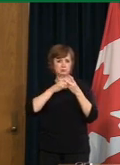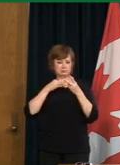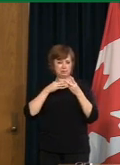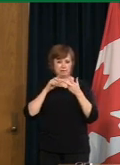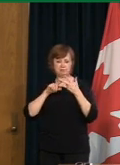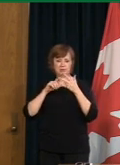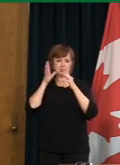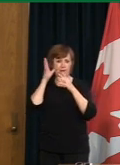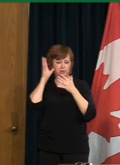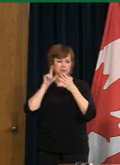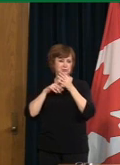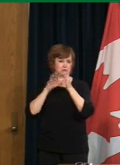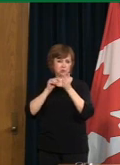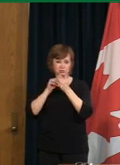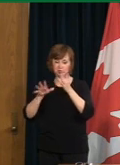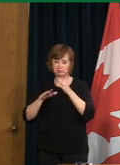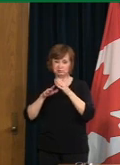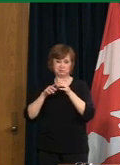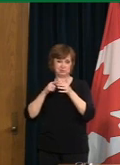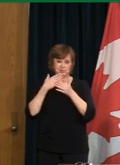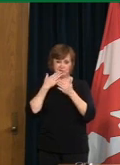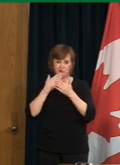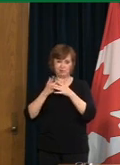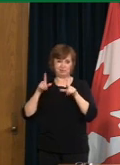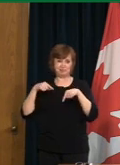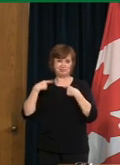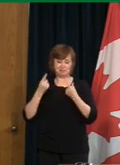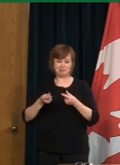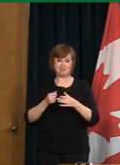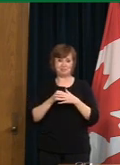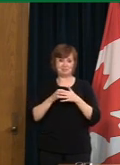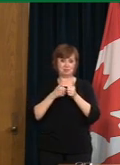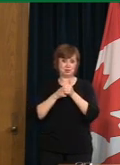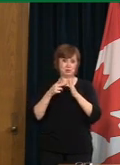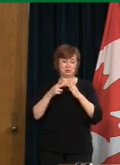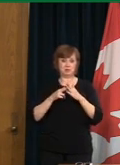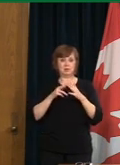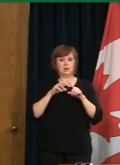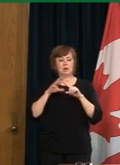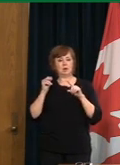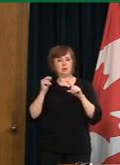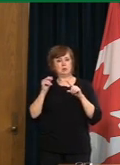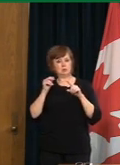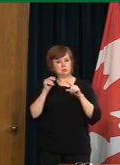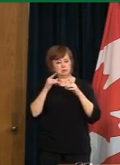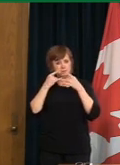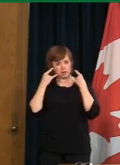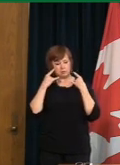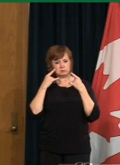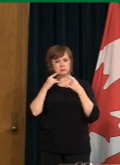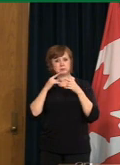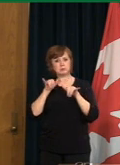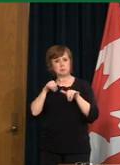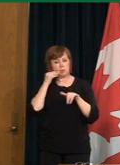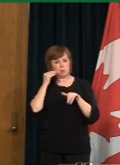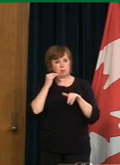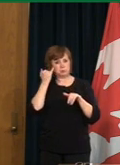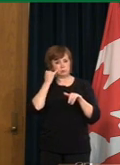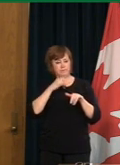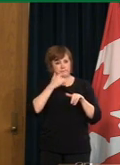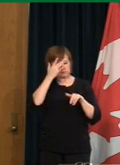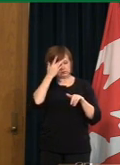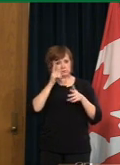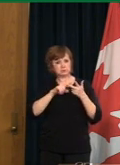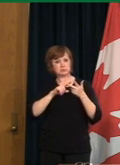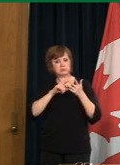been following the protocols, wearing a mask where required, not going to school while sick. So far, school